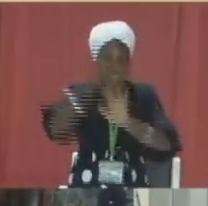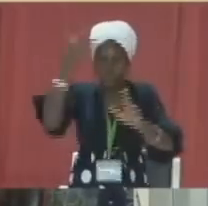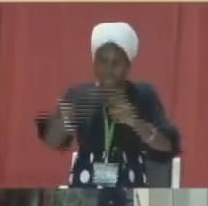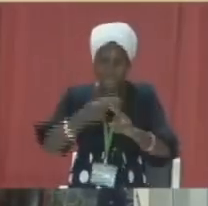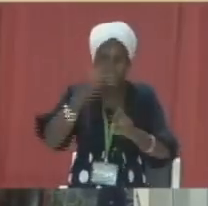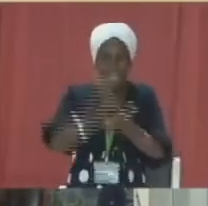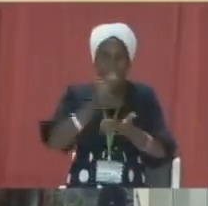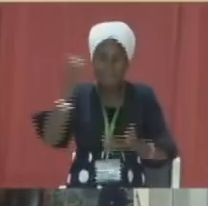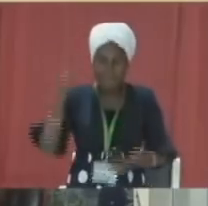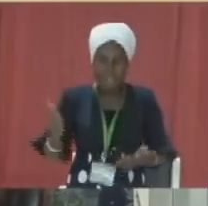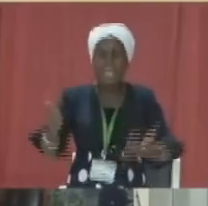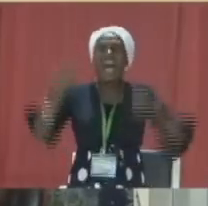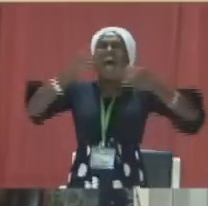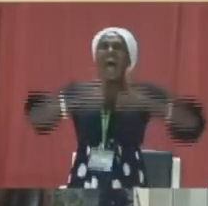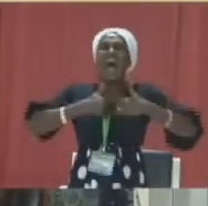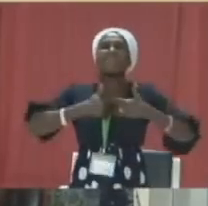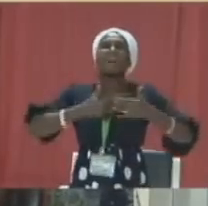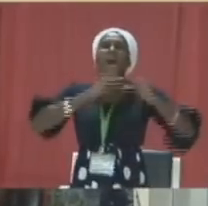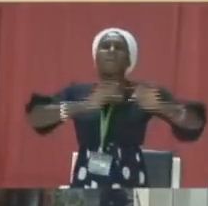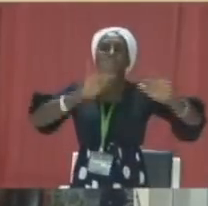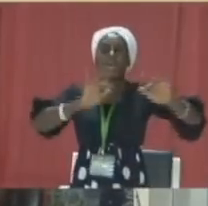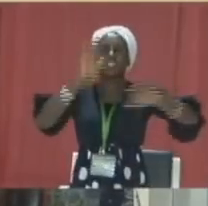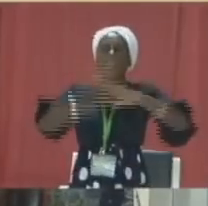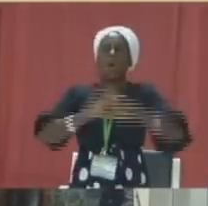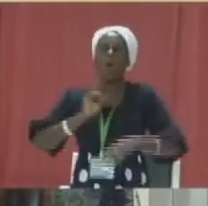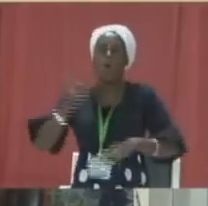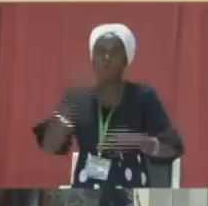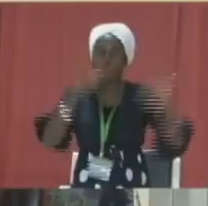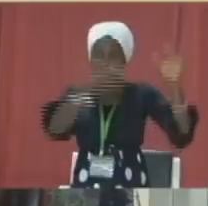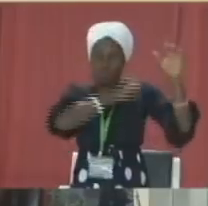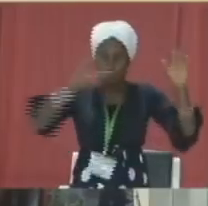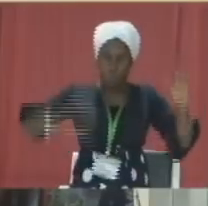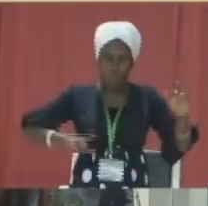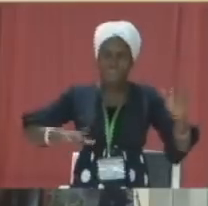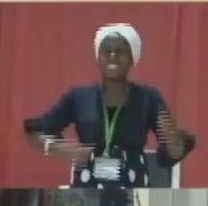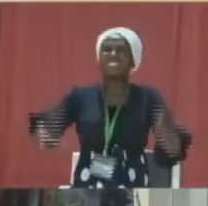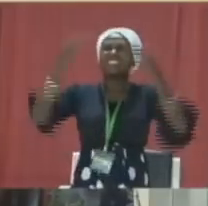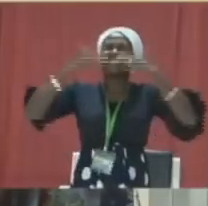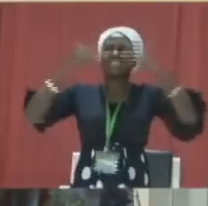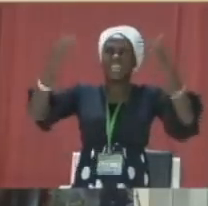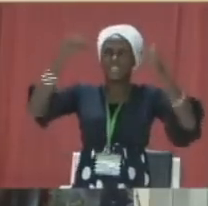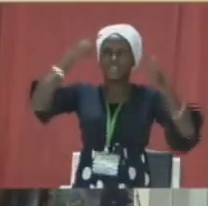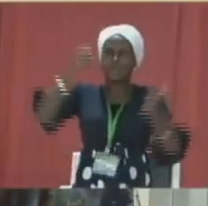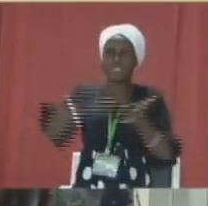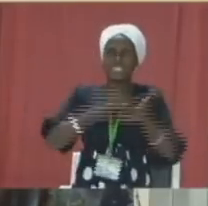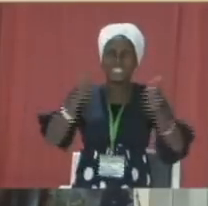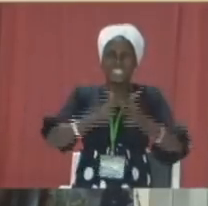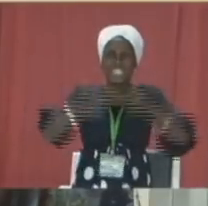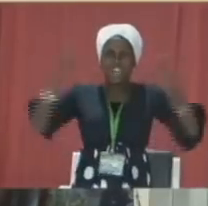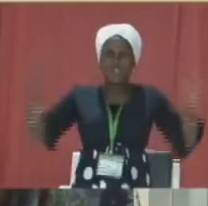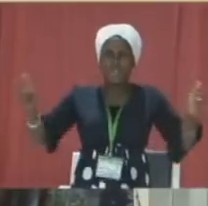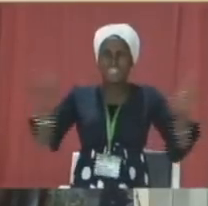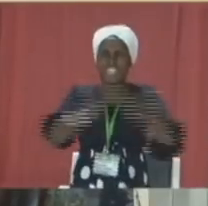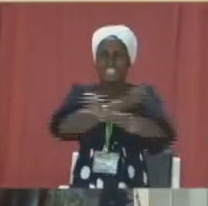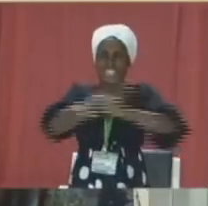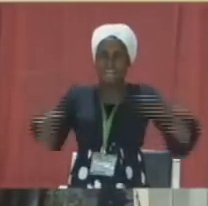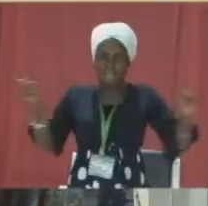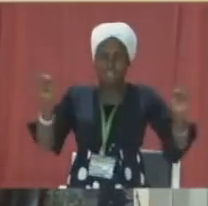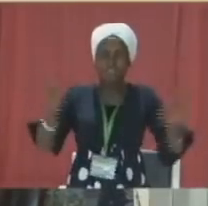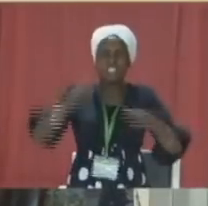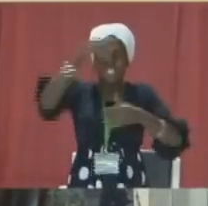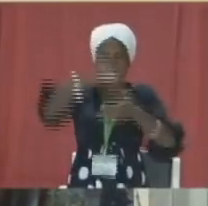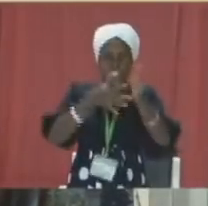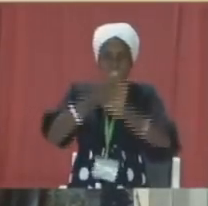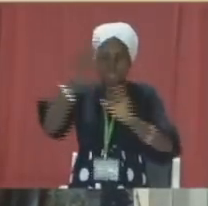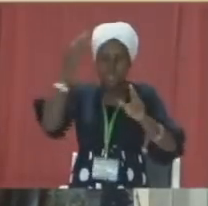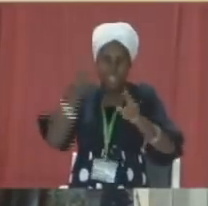Have mercy on us, O Lord. And thank you for this great salvation. In Jesus'